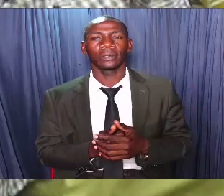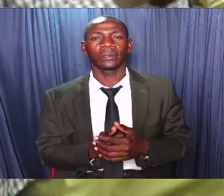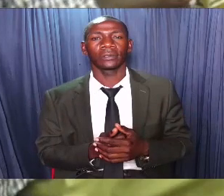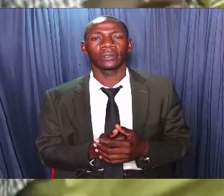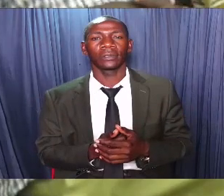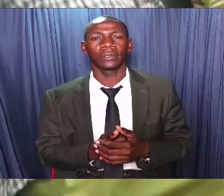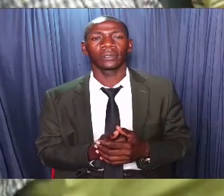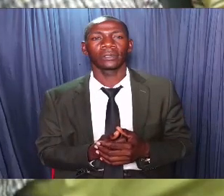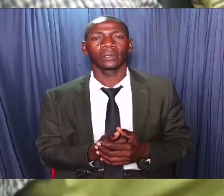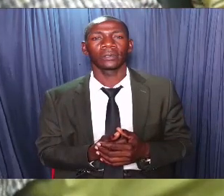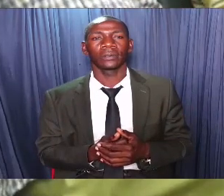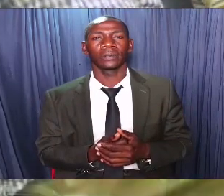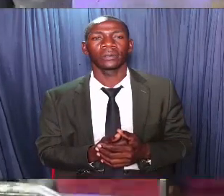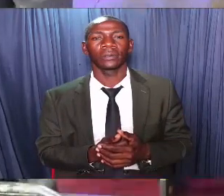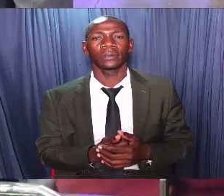Hallelujah.